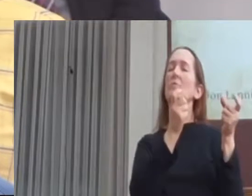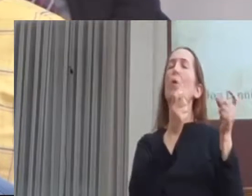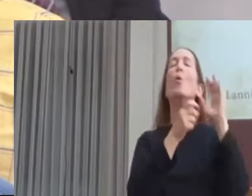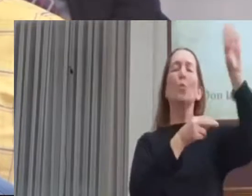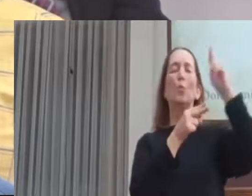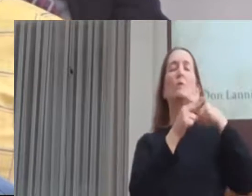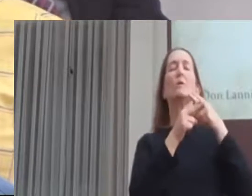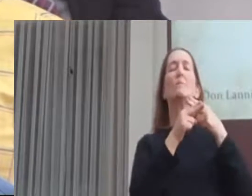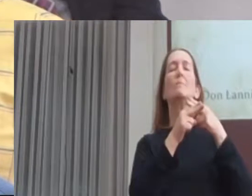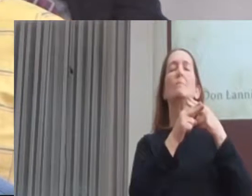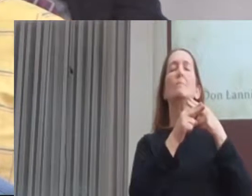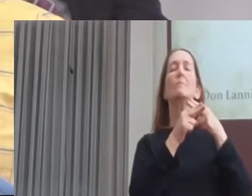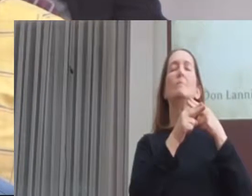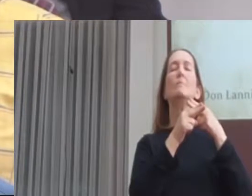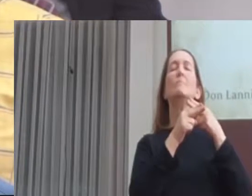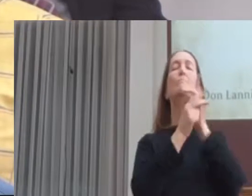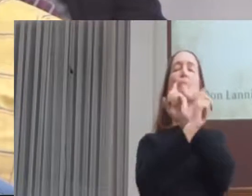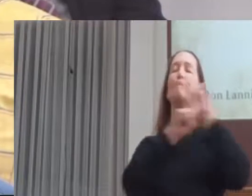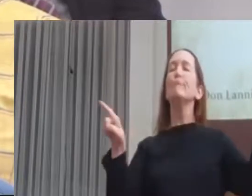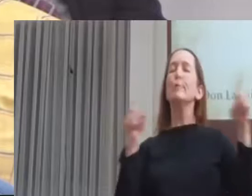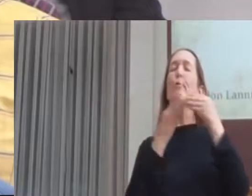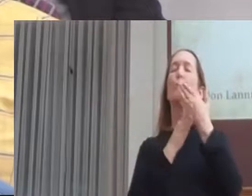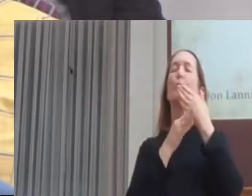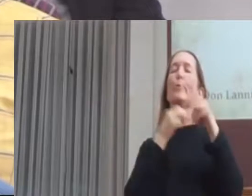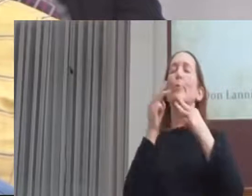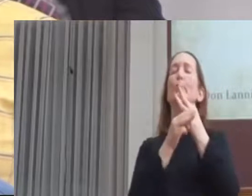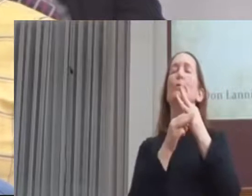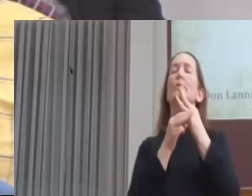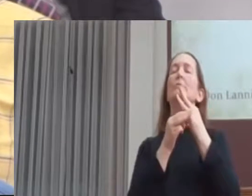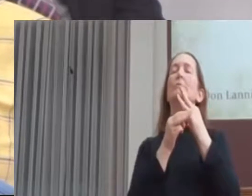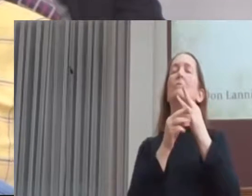these gifts, your name